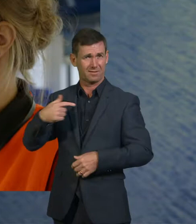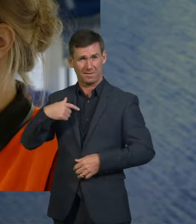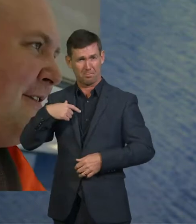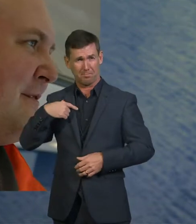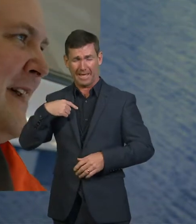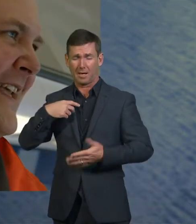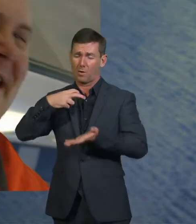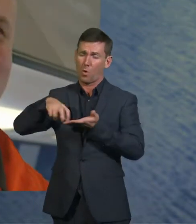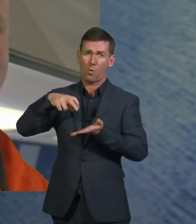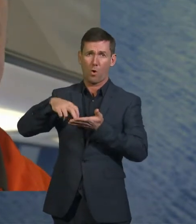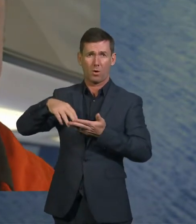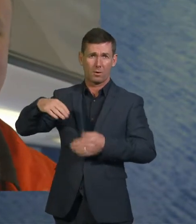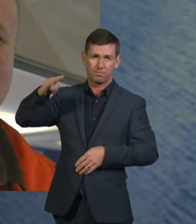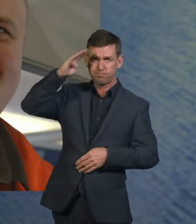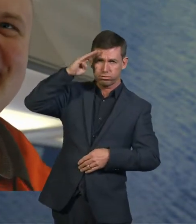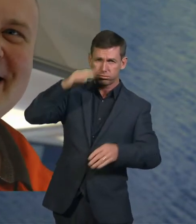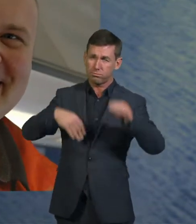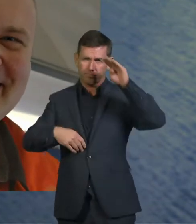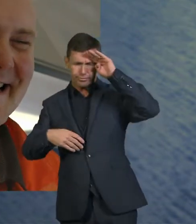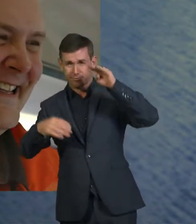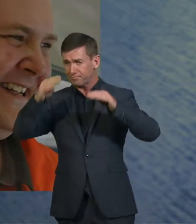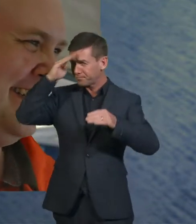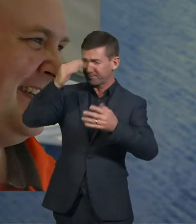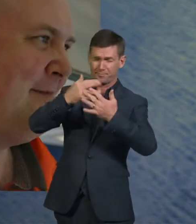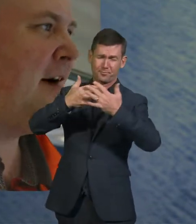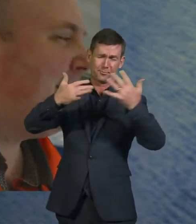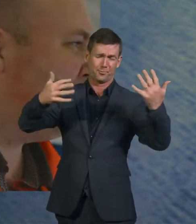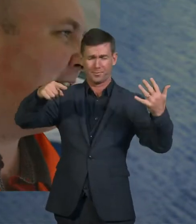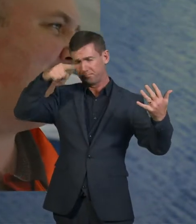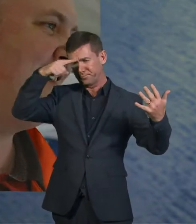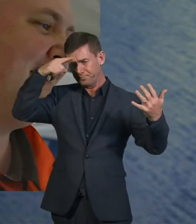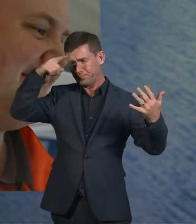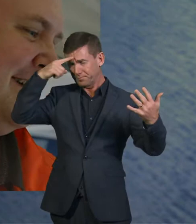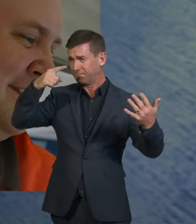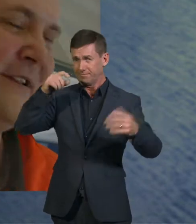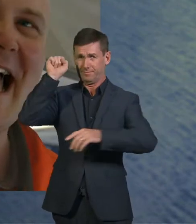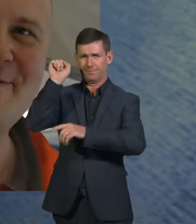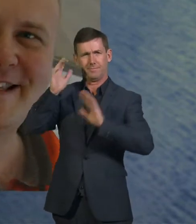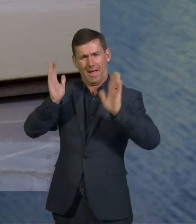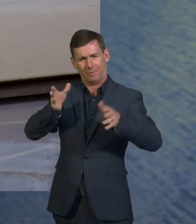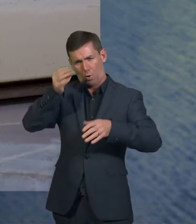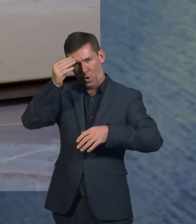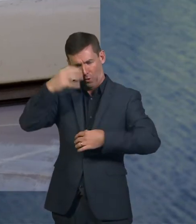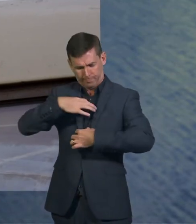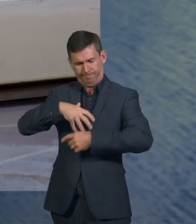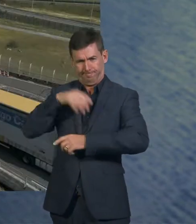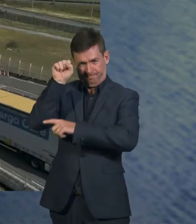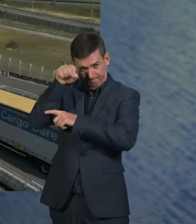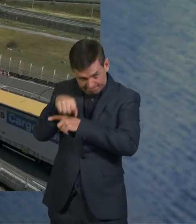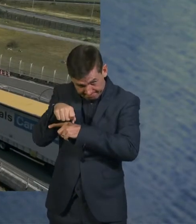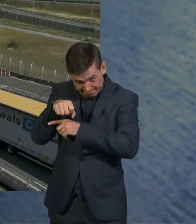your head on. I've got many a dent because of that. But, you know, you learn to, you adapt.